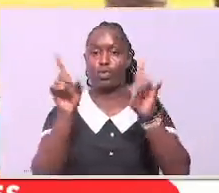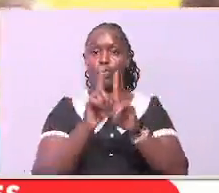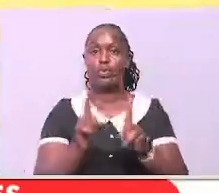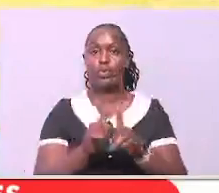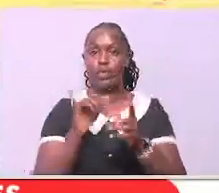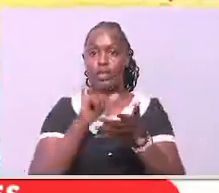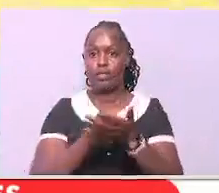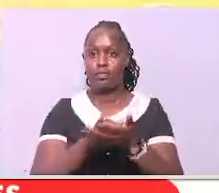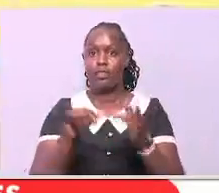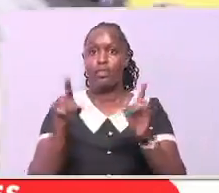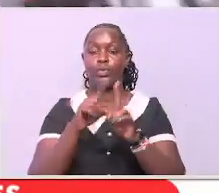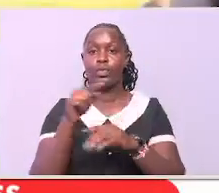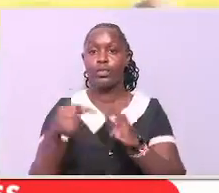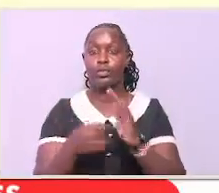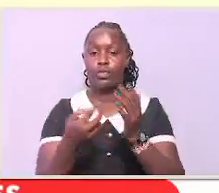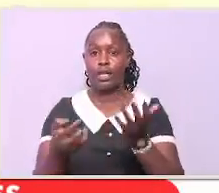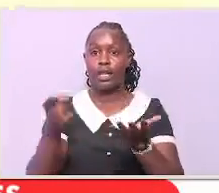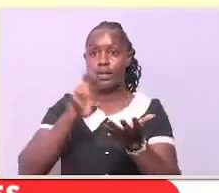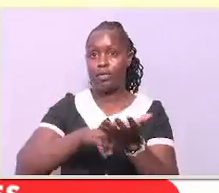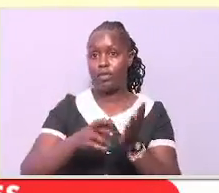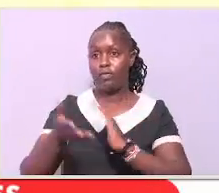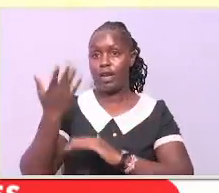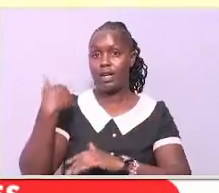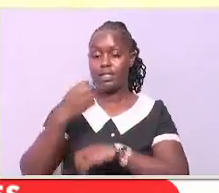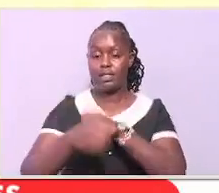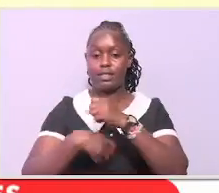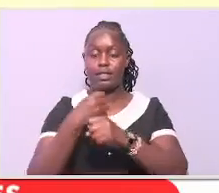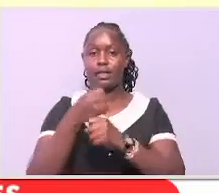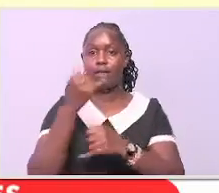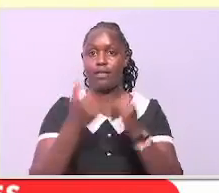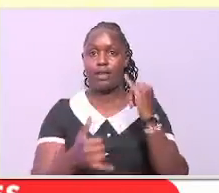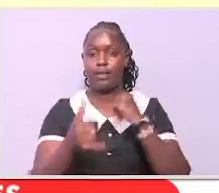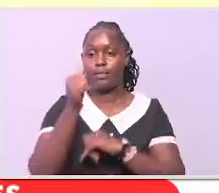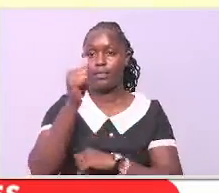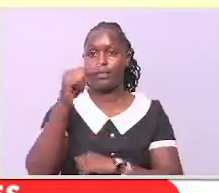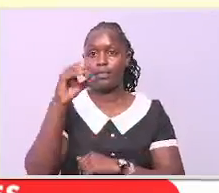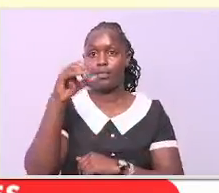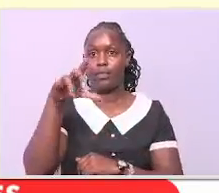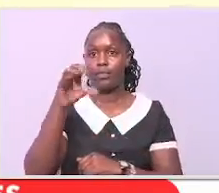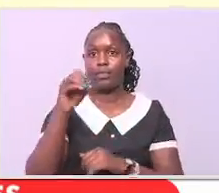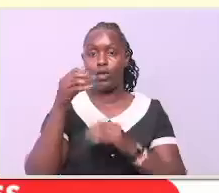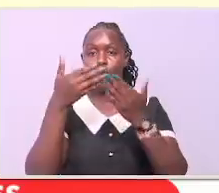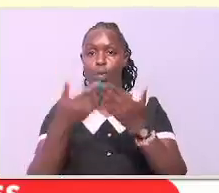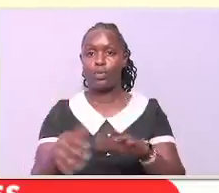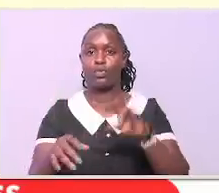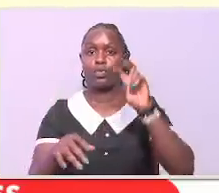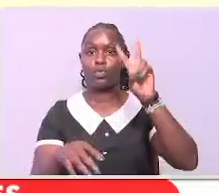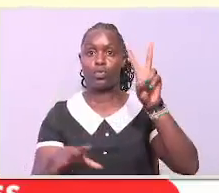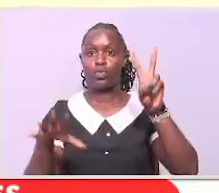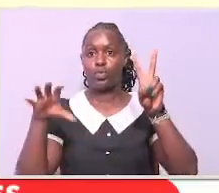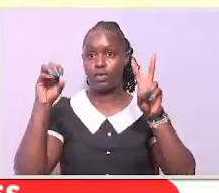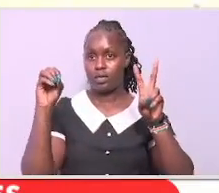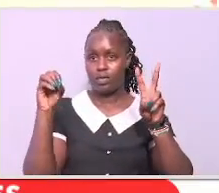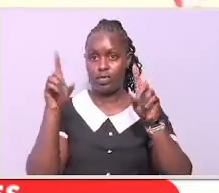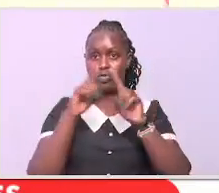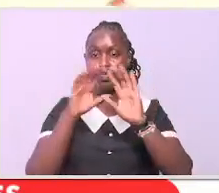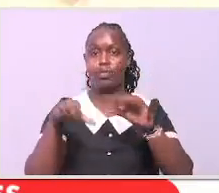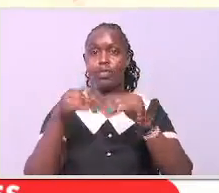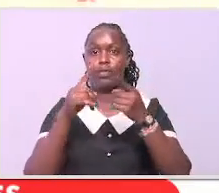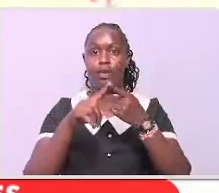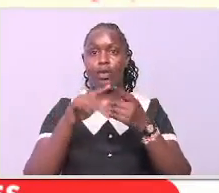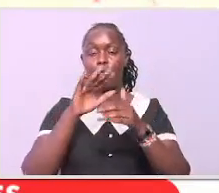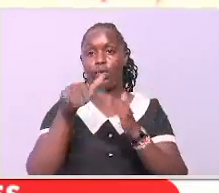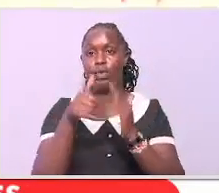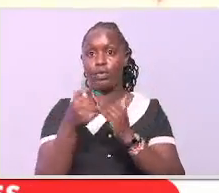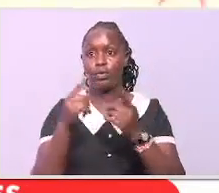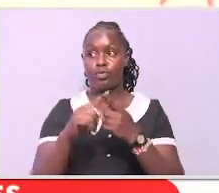was a repeat of last year's final, where Agoro Sare lost 2-0, saw goalkeeper Michael Omondi producing his heroics to save a penalty that